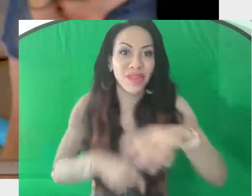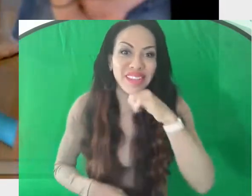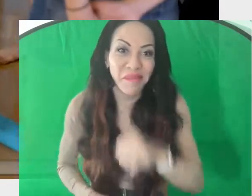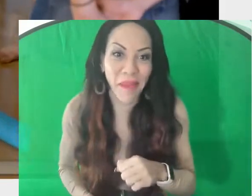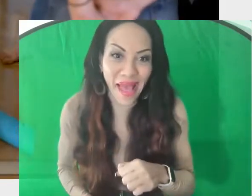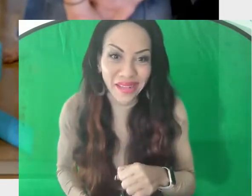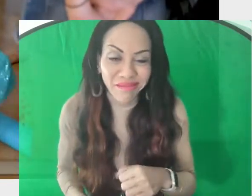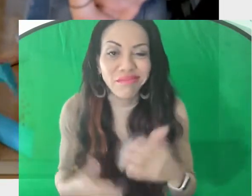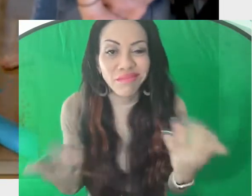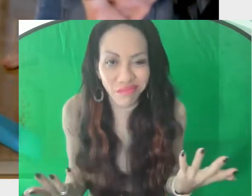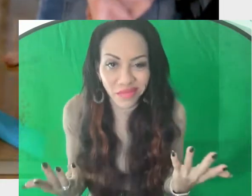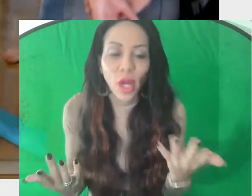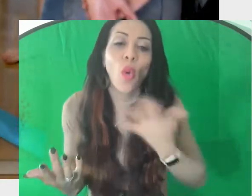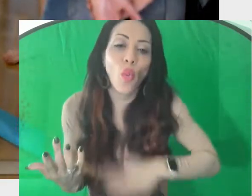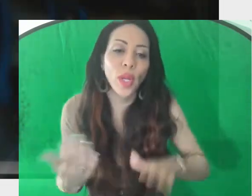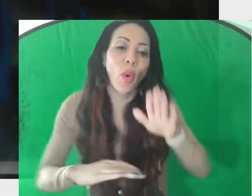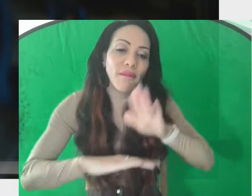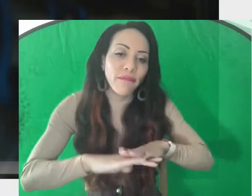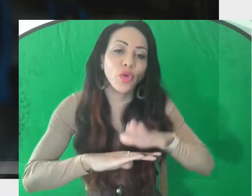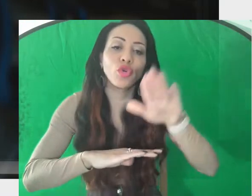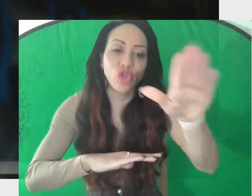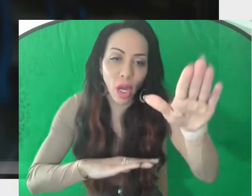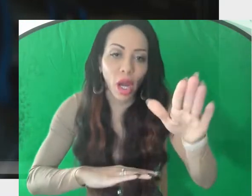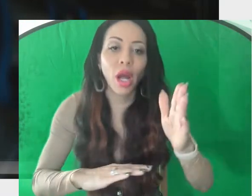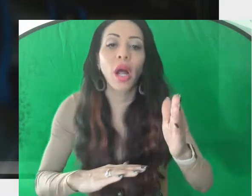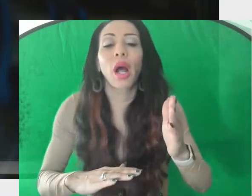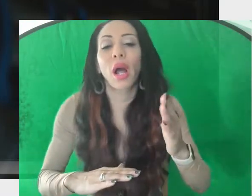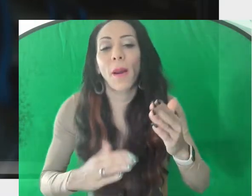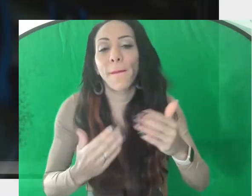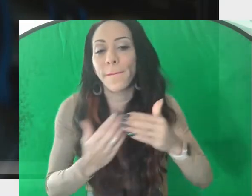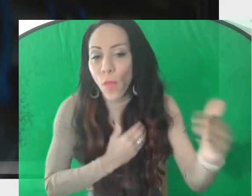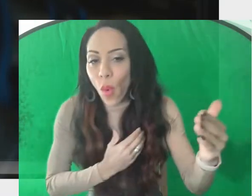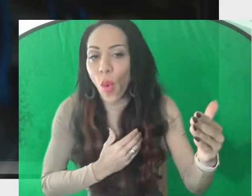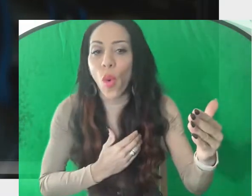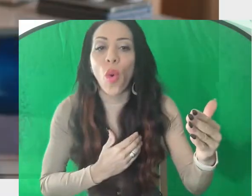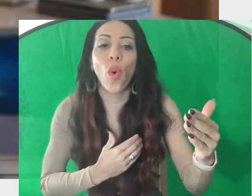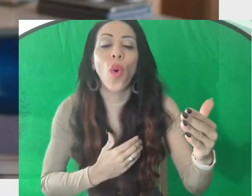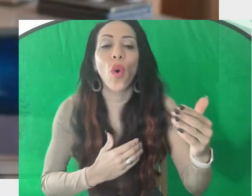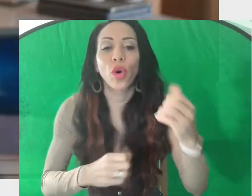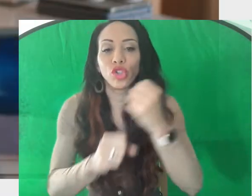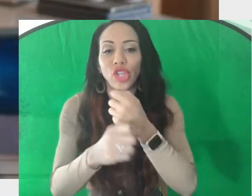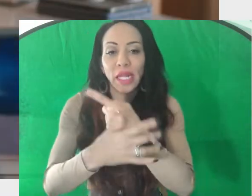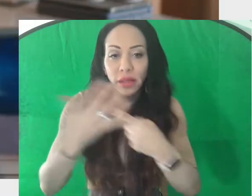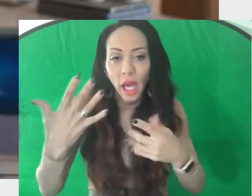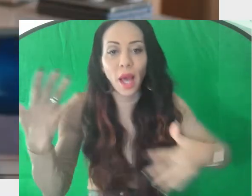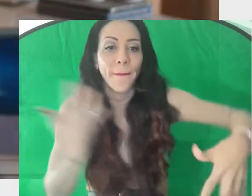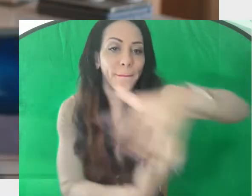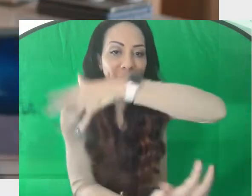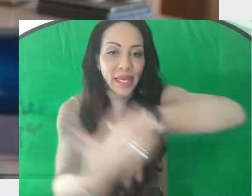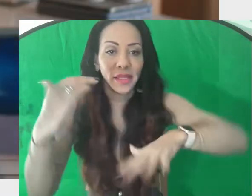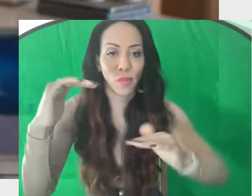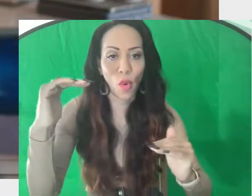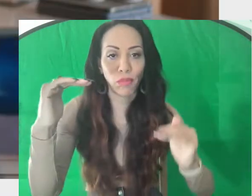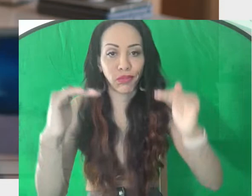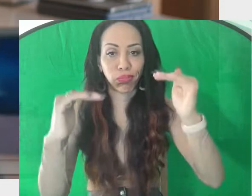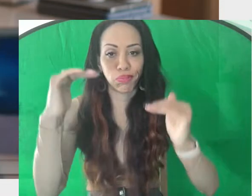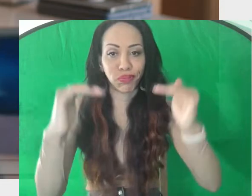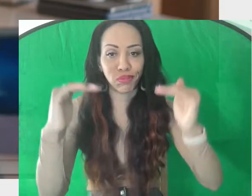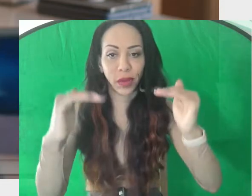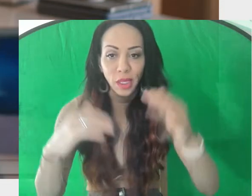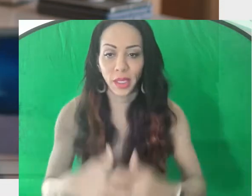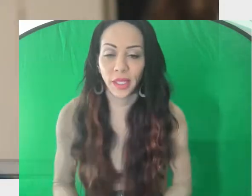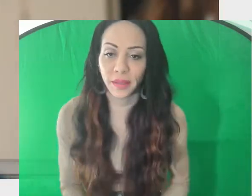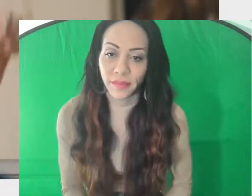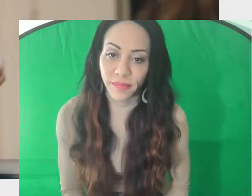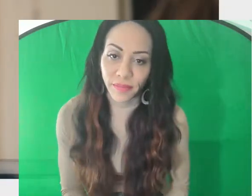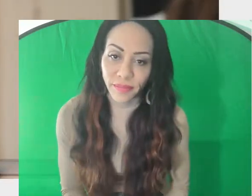sure that that future is built and represented by everyone rather than one demographic. The beauty of the Move and Code programme